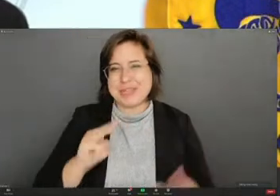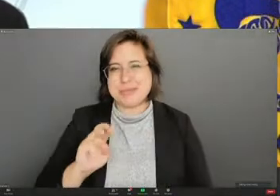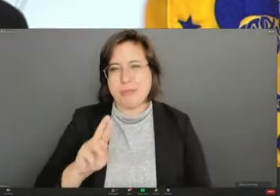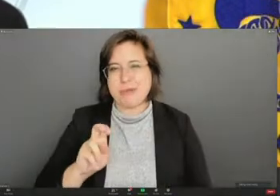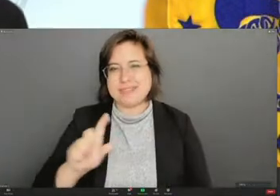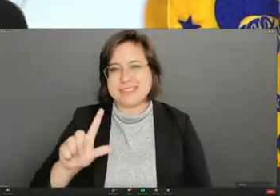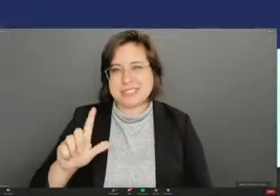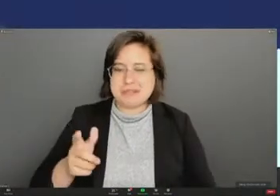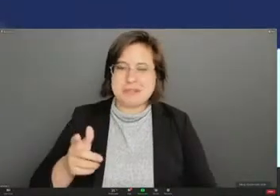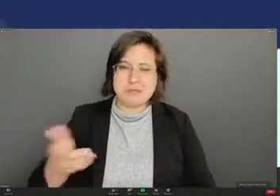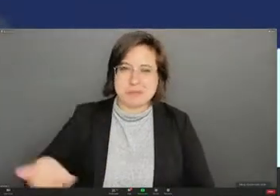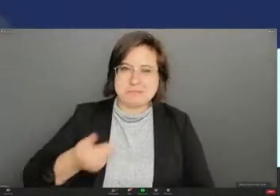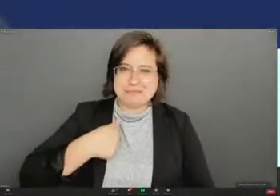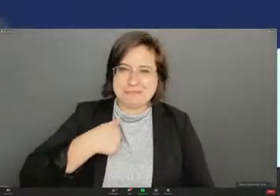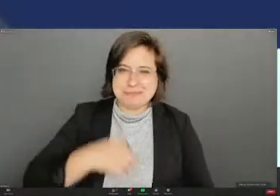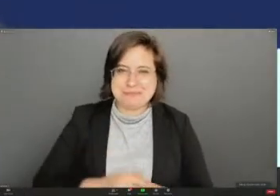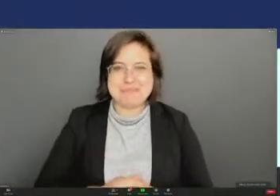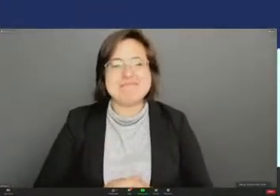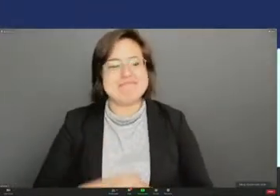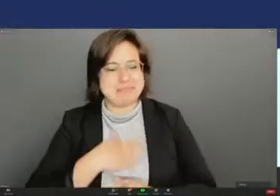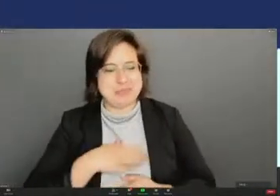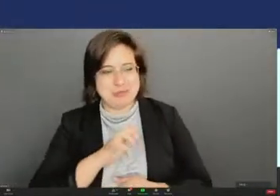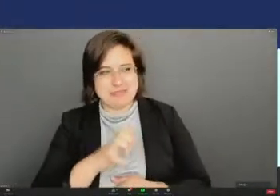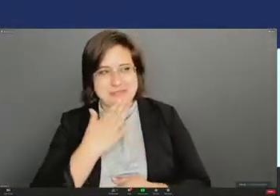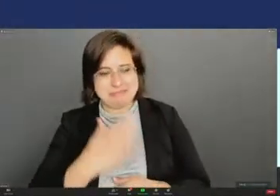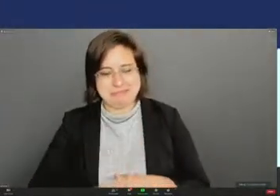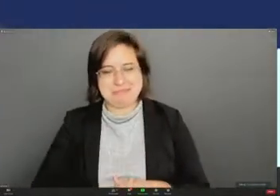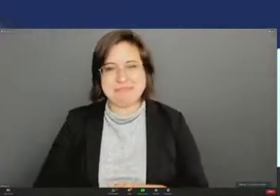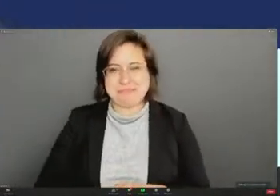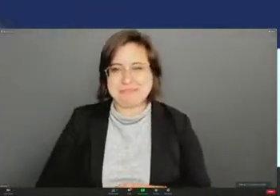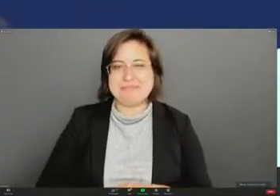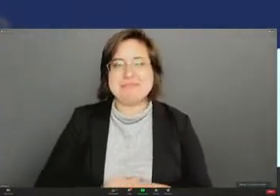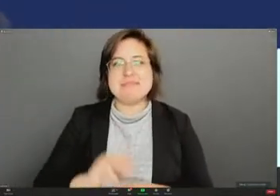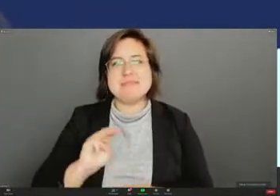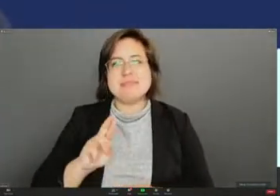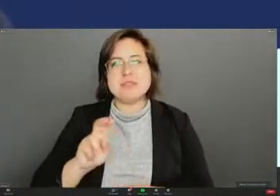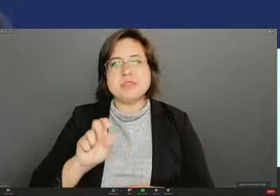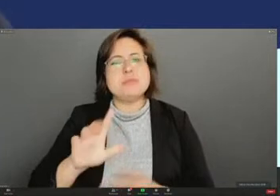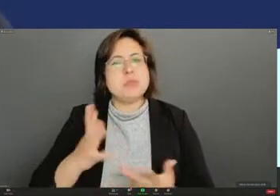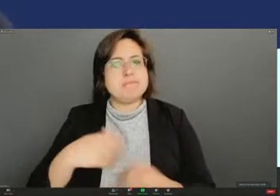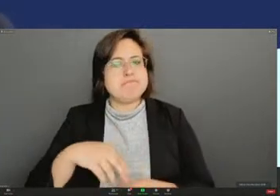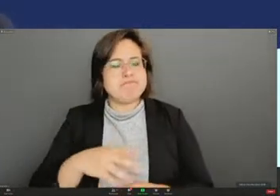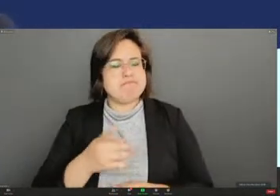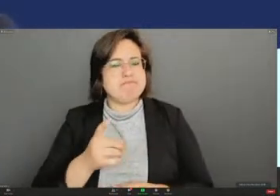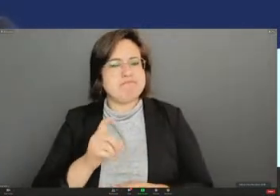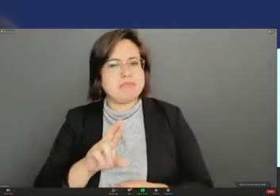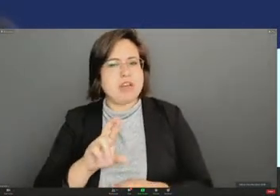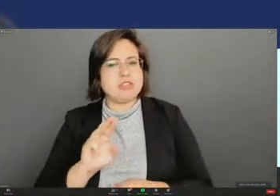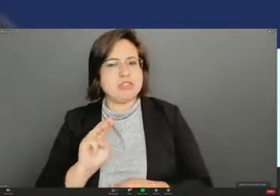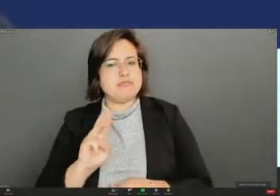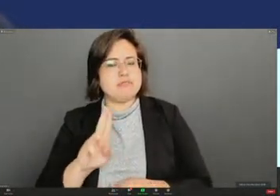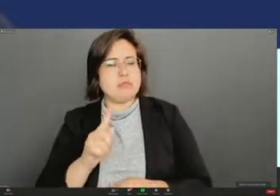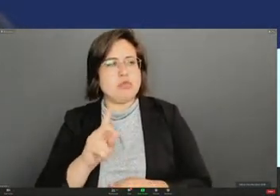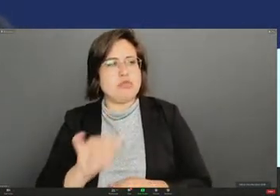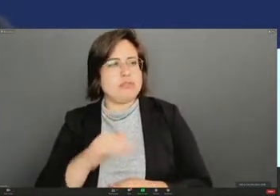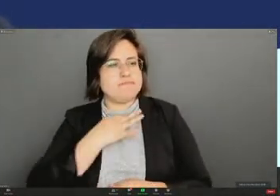me. Appreciate that. Thank you. So, Dr. Murthy, as we are